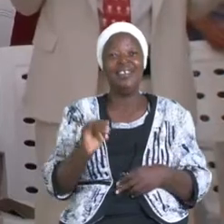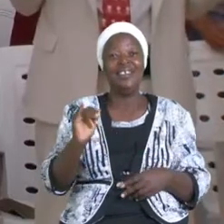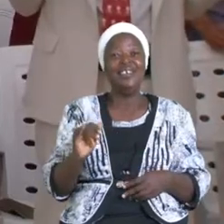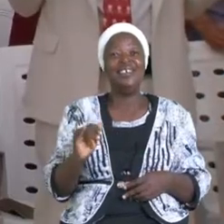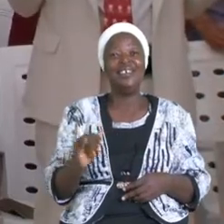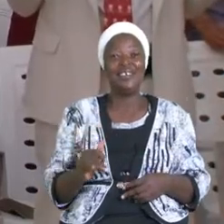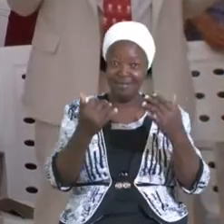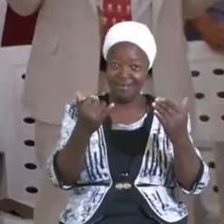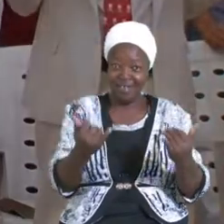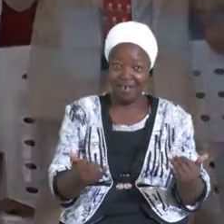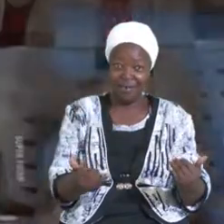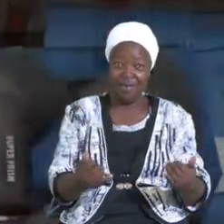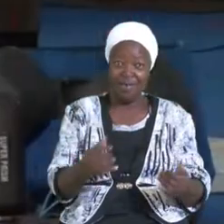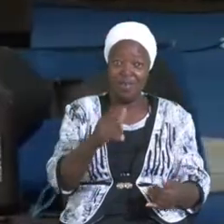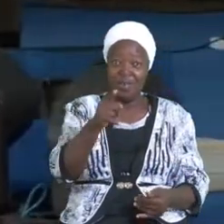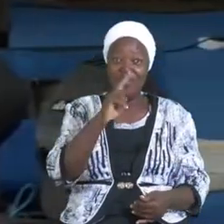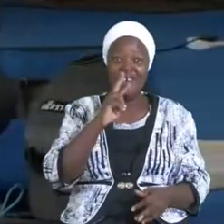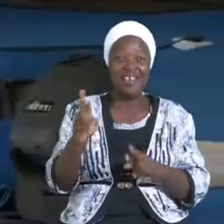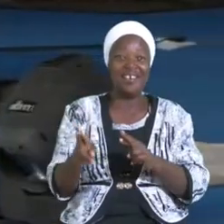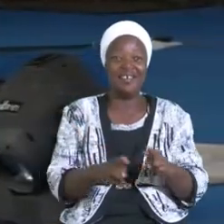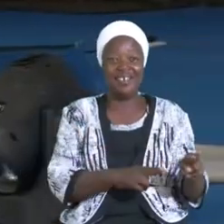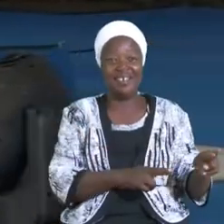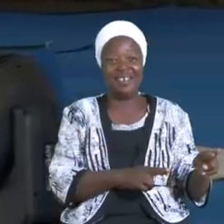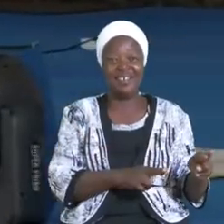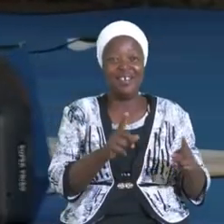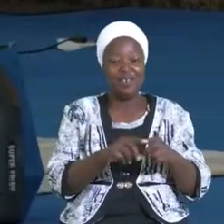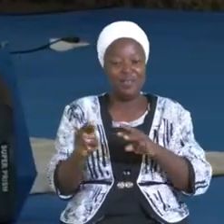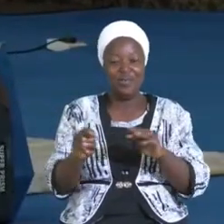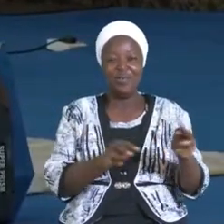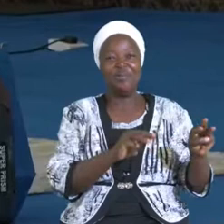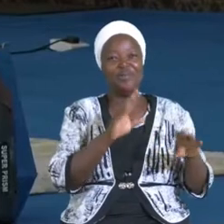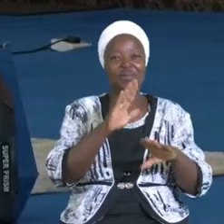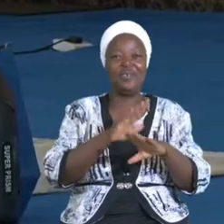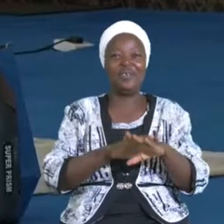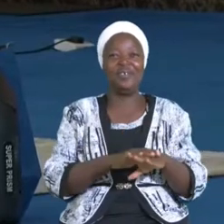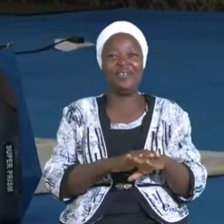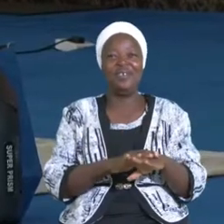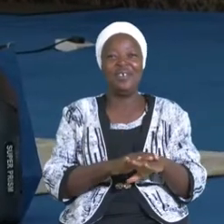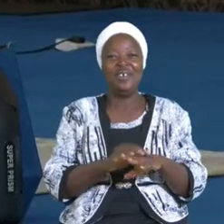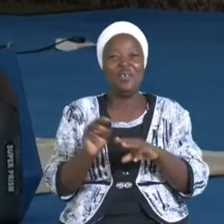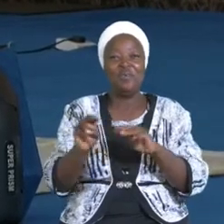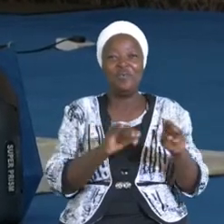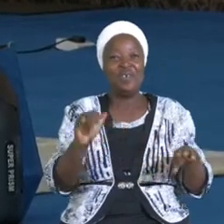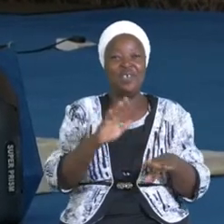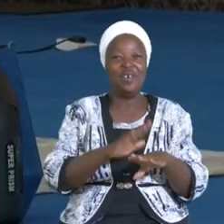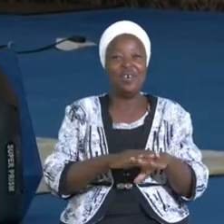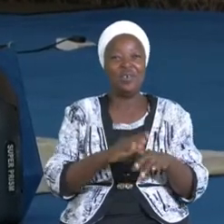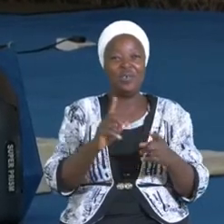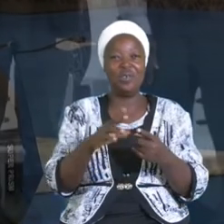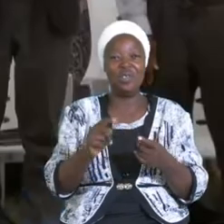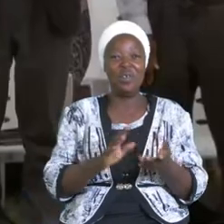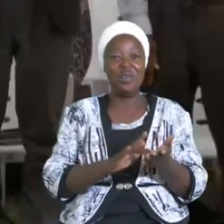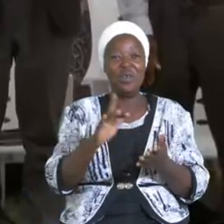Now you are ready to move on. Moving on to a glorious future